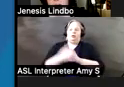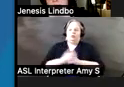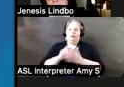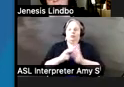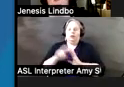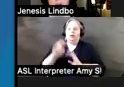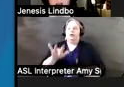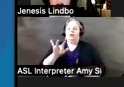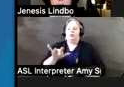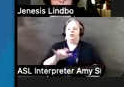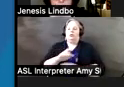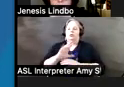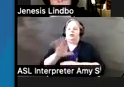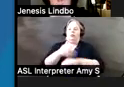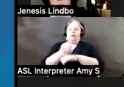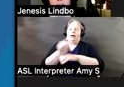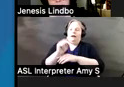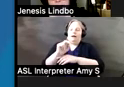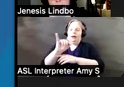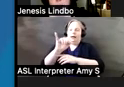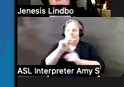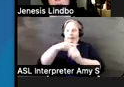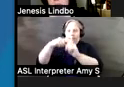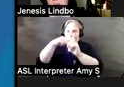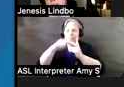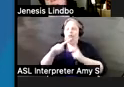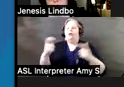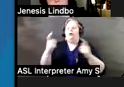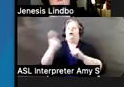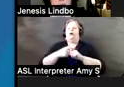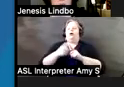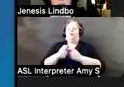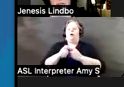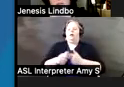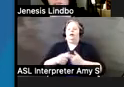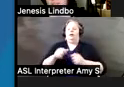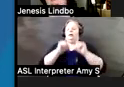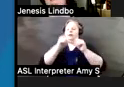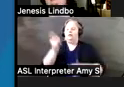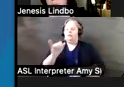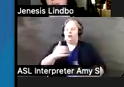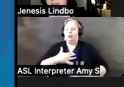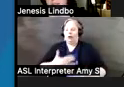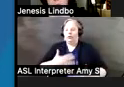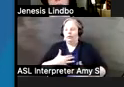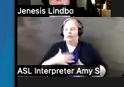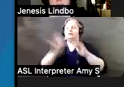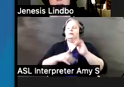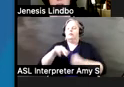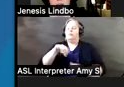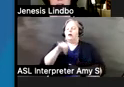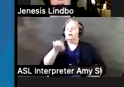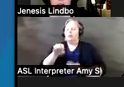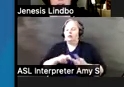lock on aim, auto run, infinite breath, skip puzzles, skip cinematic